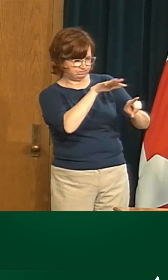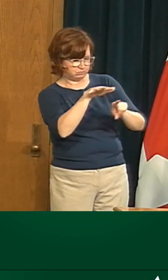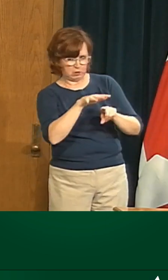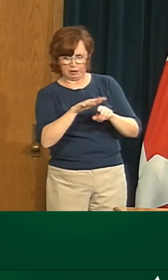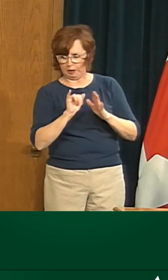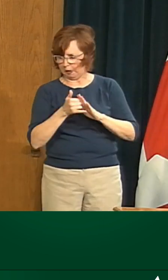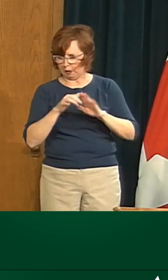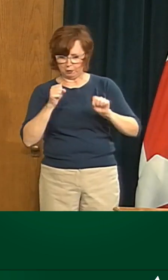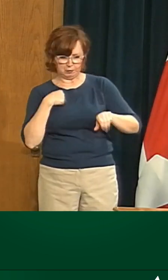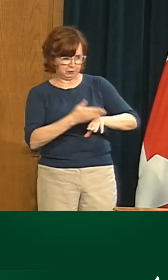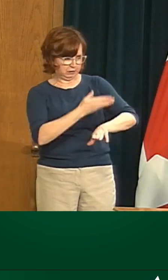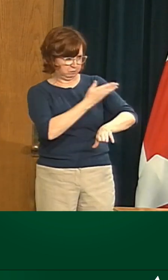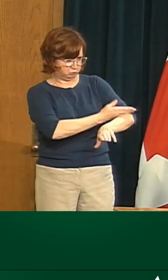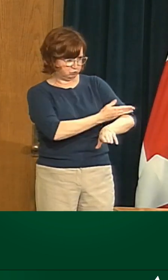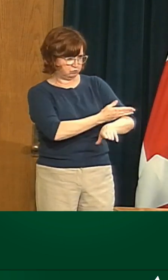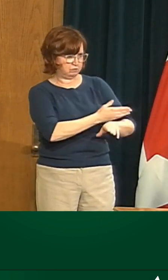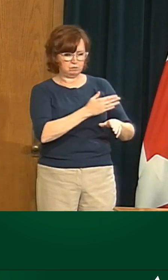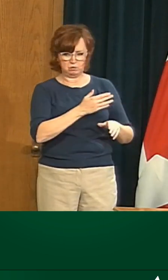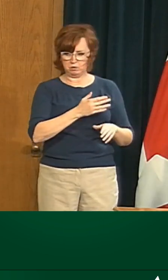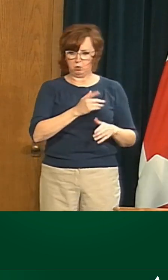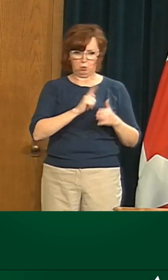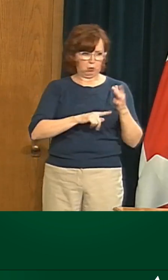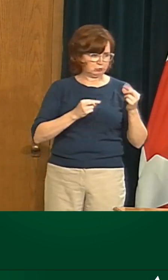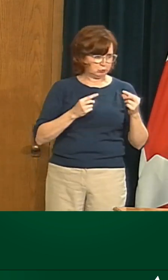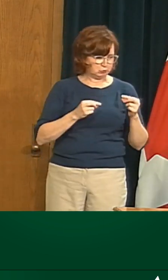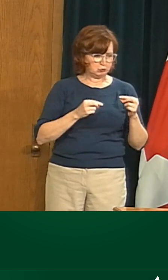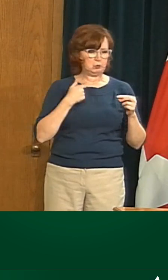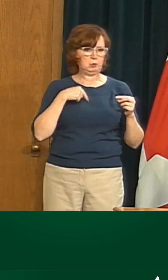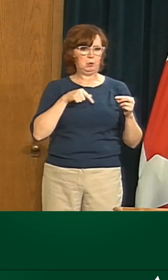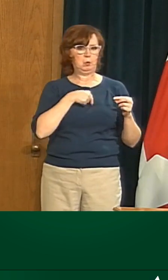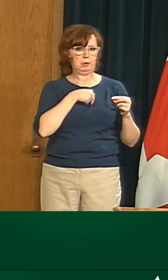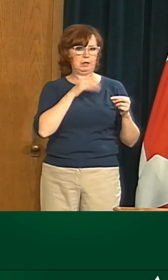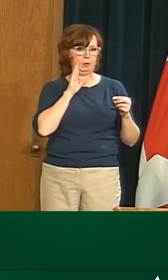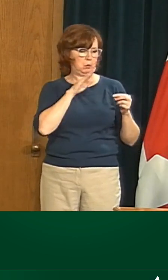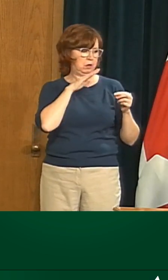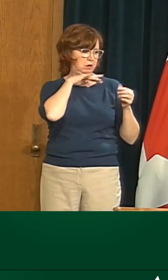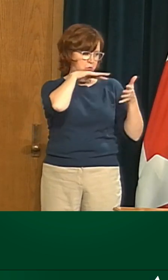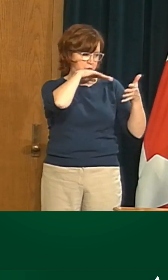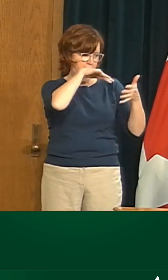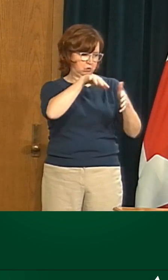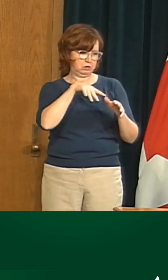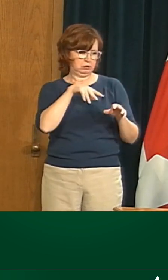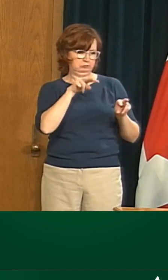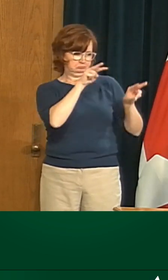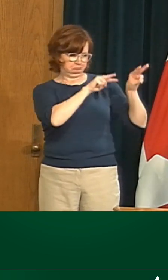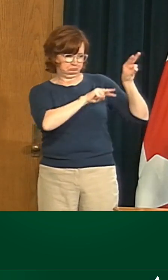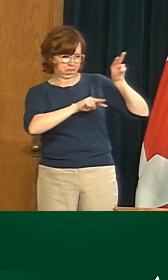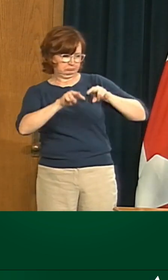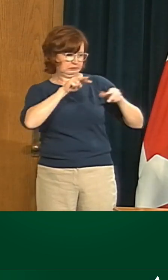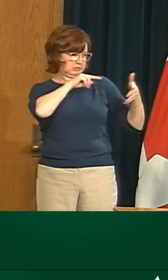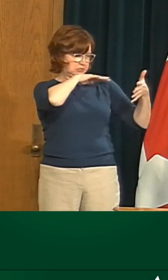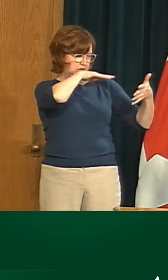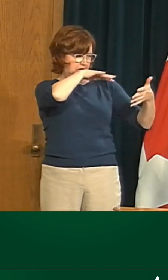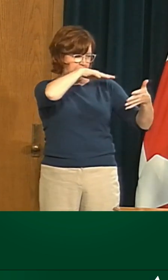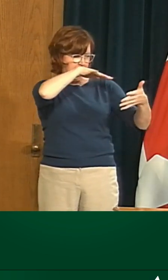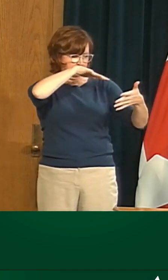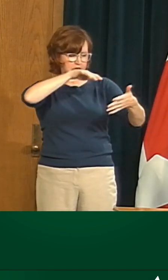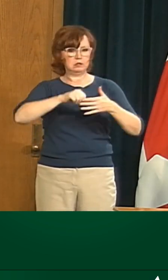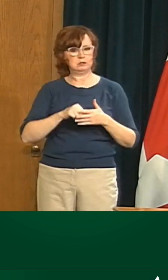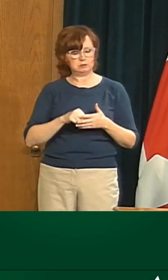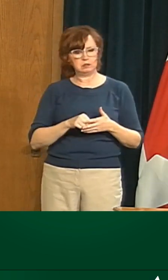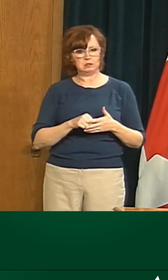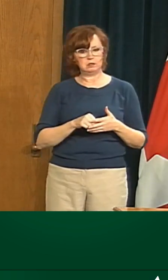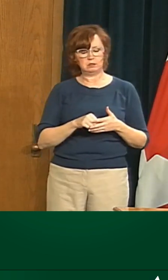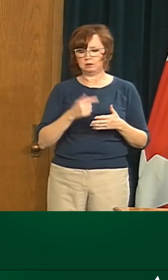the providers and to the public. So we will see ongoing transmission. We hope that will remain as low as